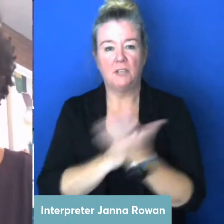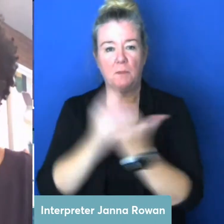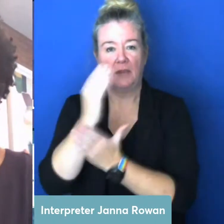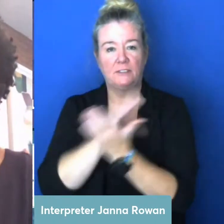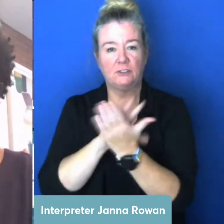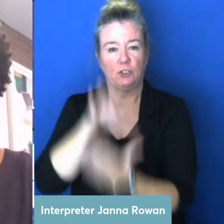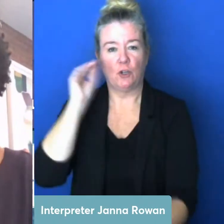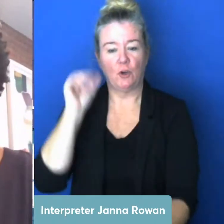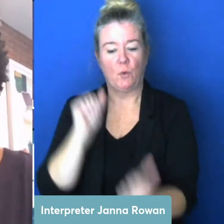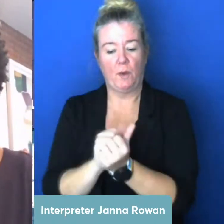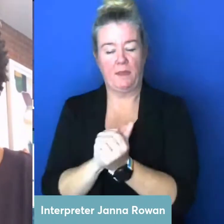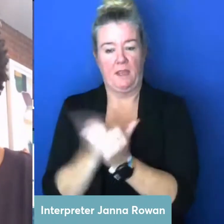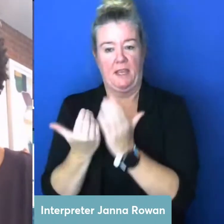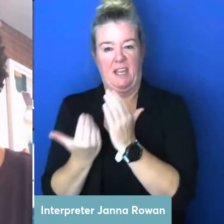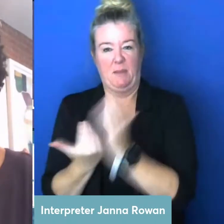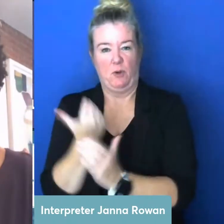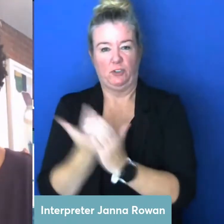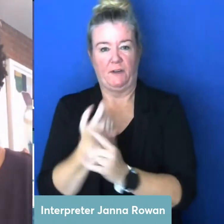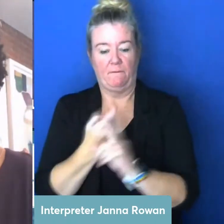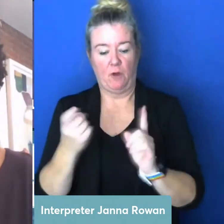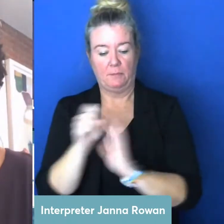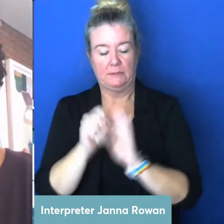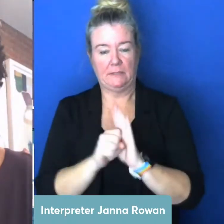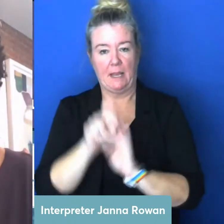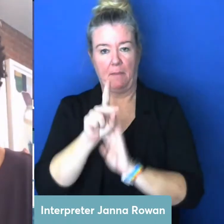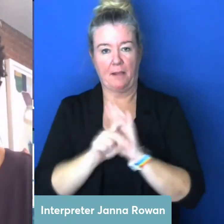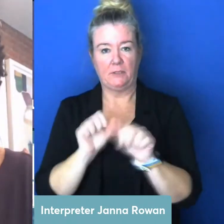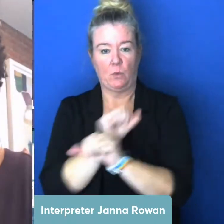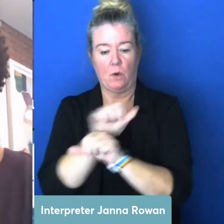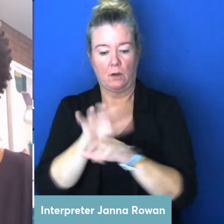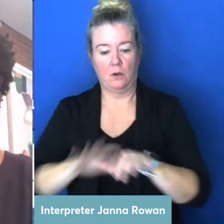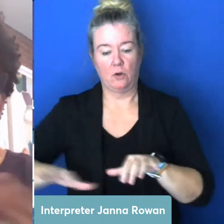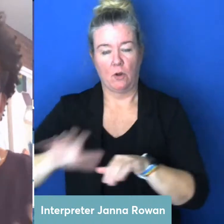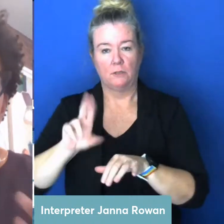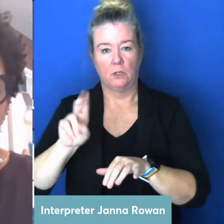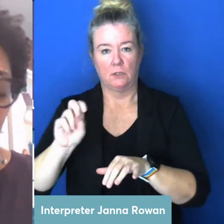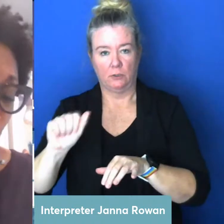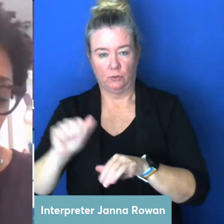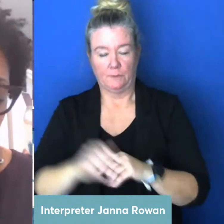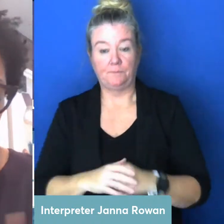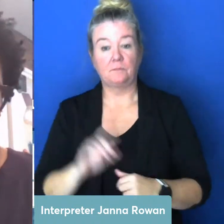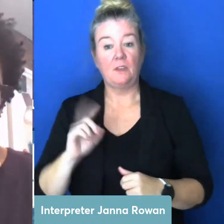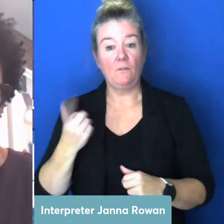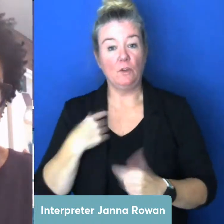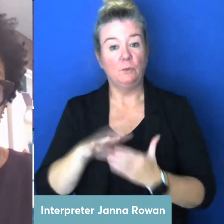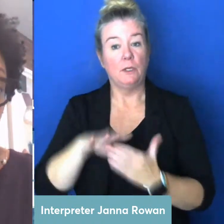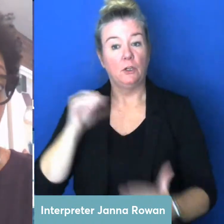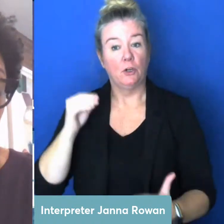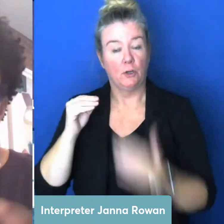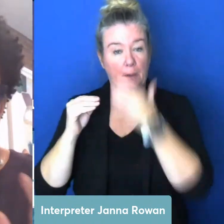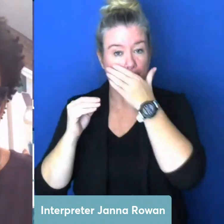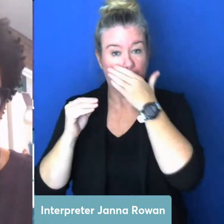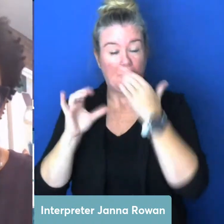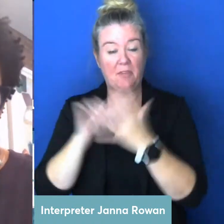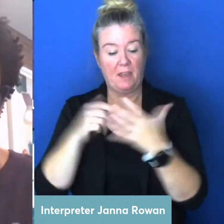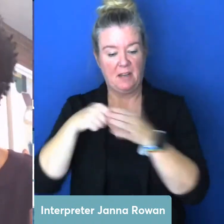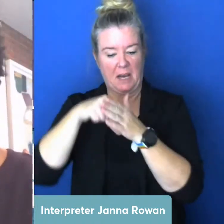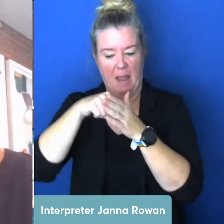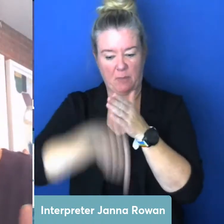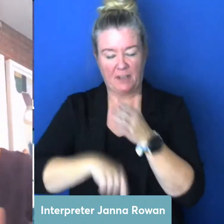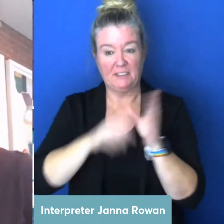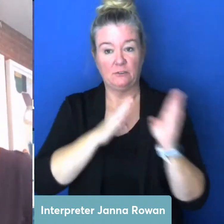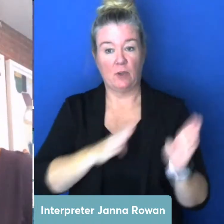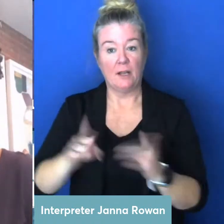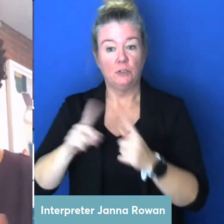in emerging from state policy work across the country. First, we've learned that a comprehensive strategy